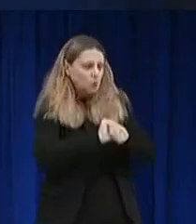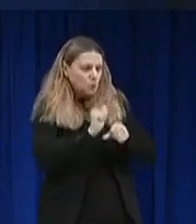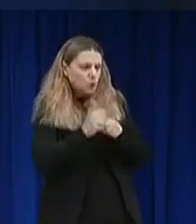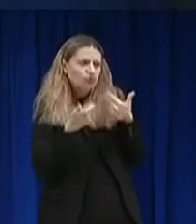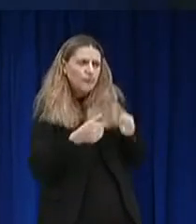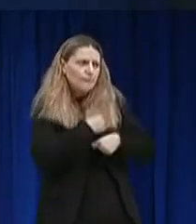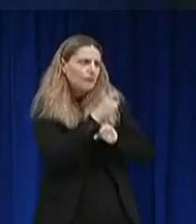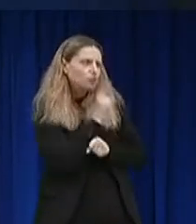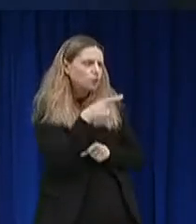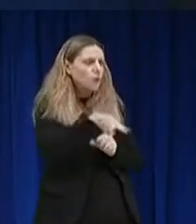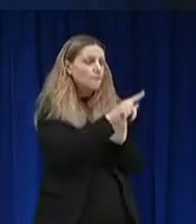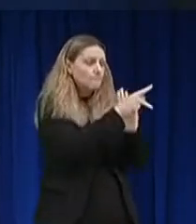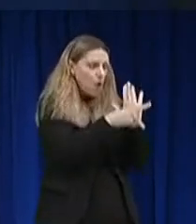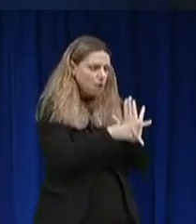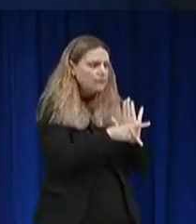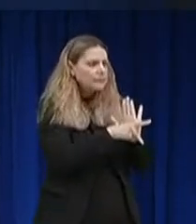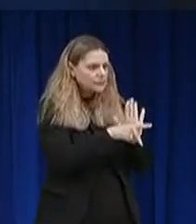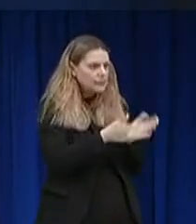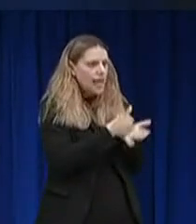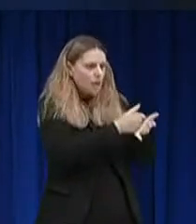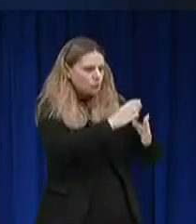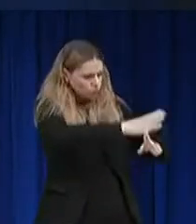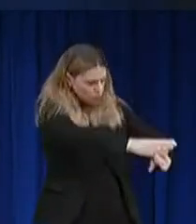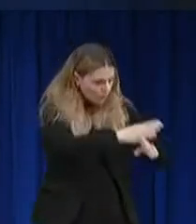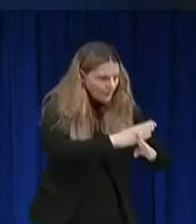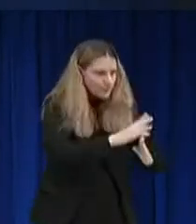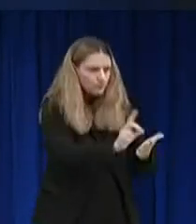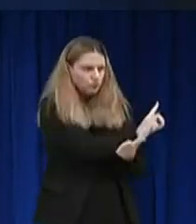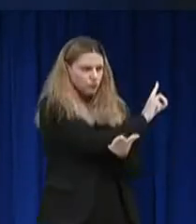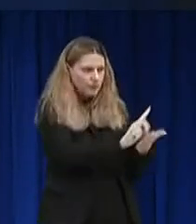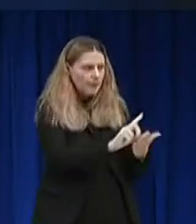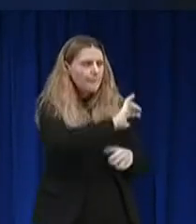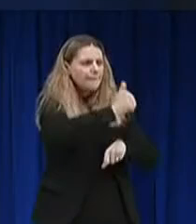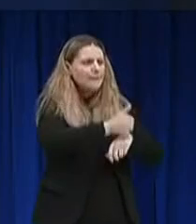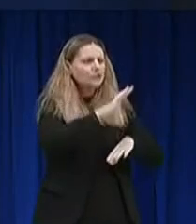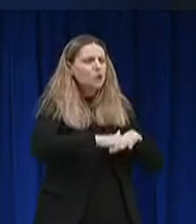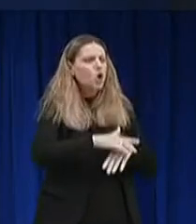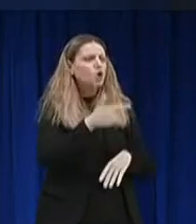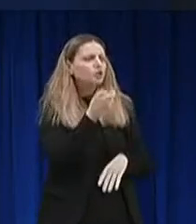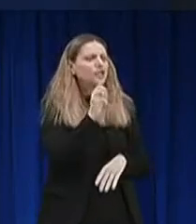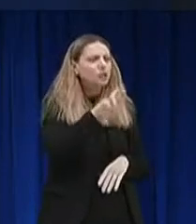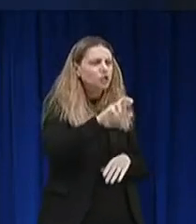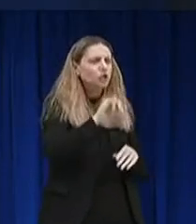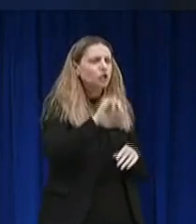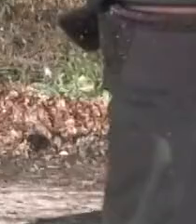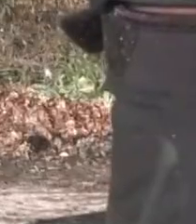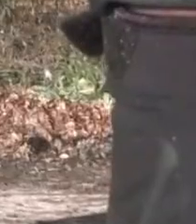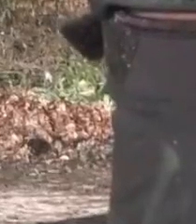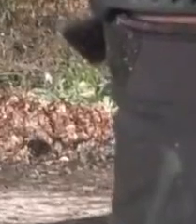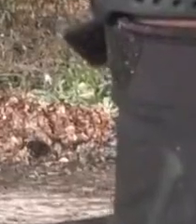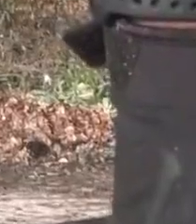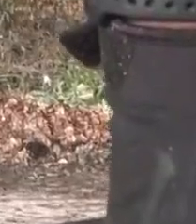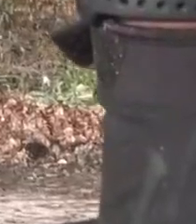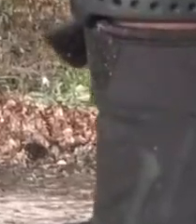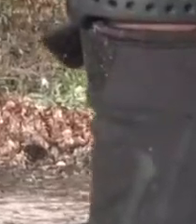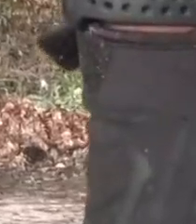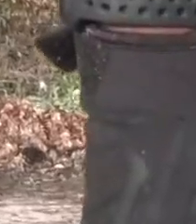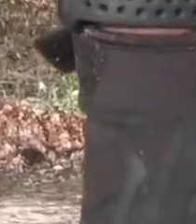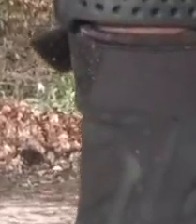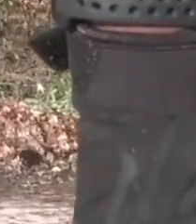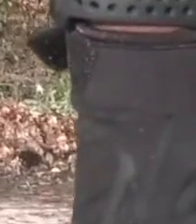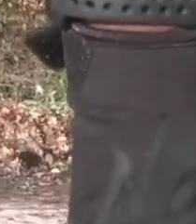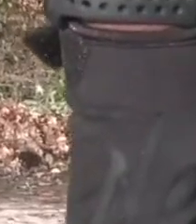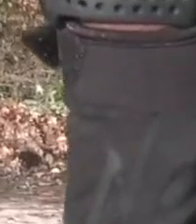discrimination on the basis of gender identity or an individual's identification as transgender.